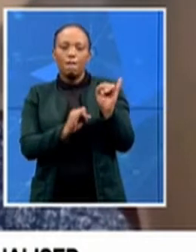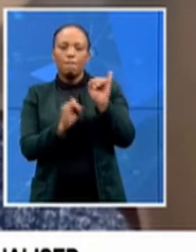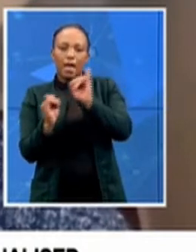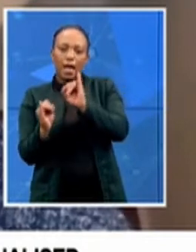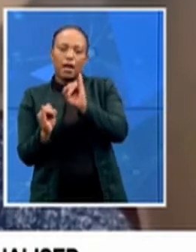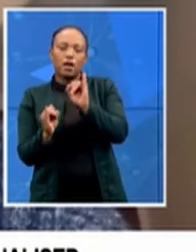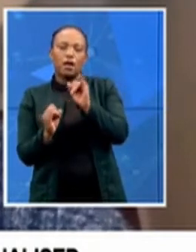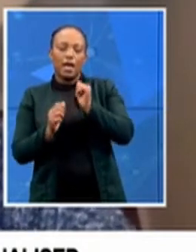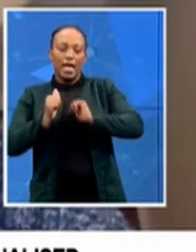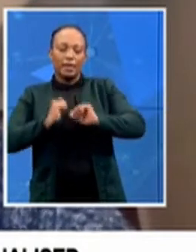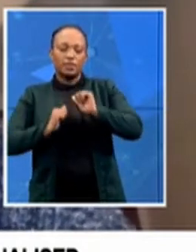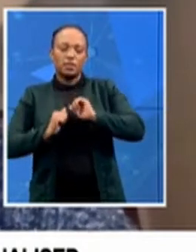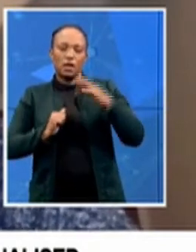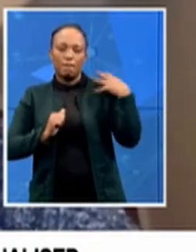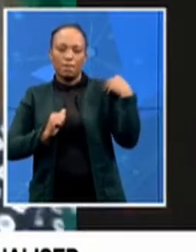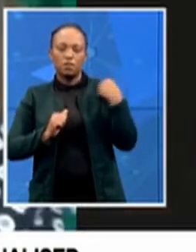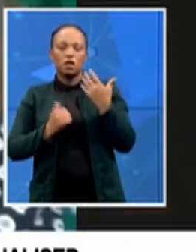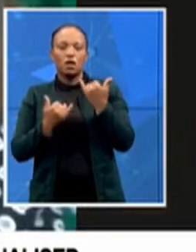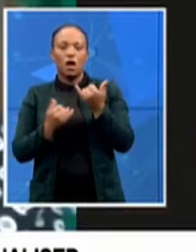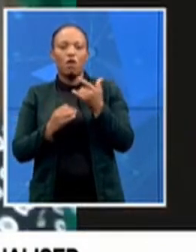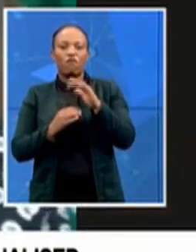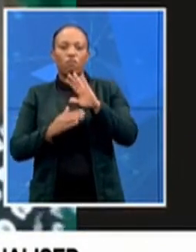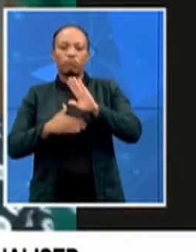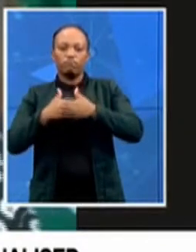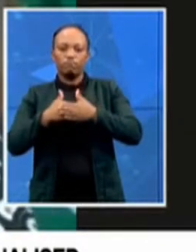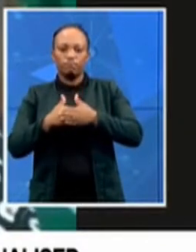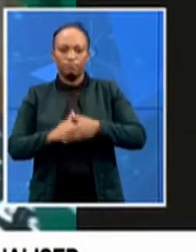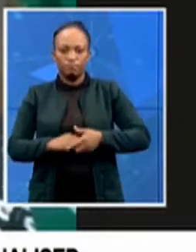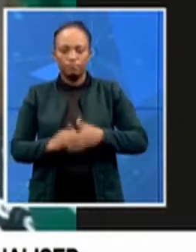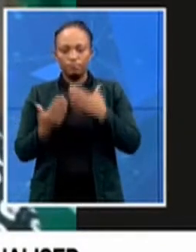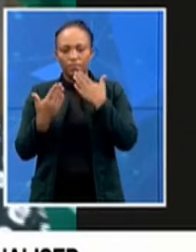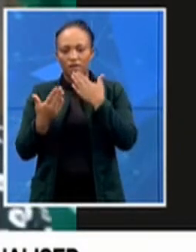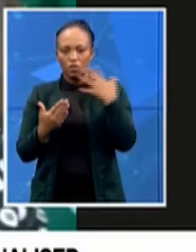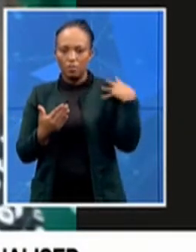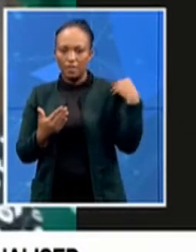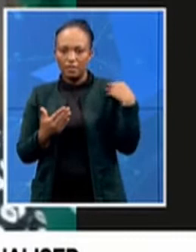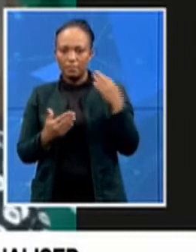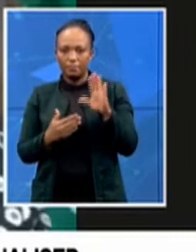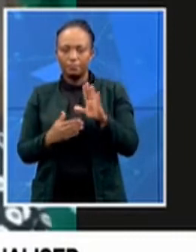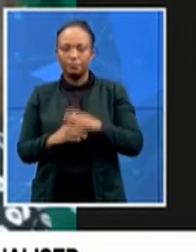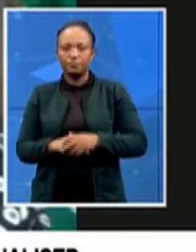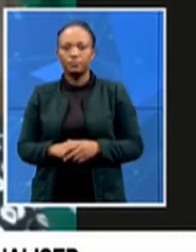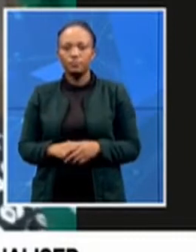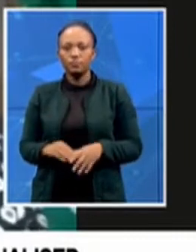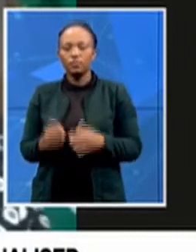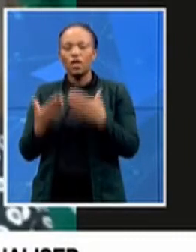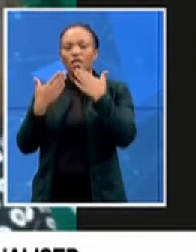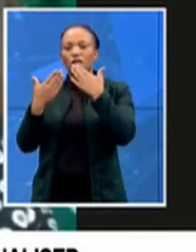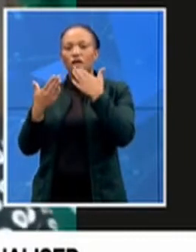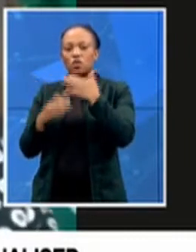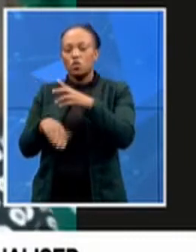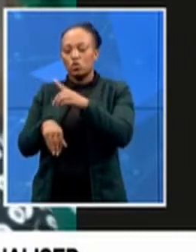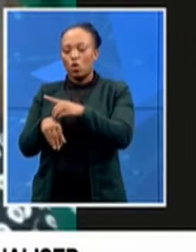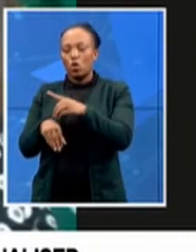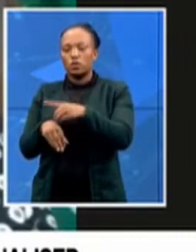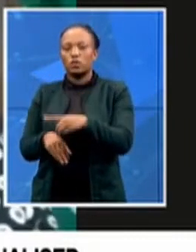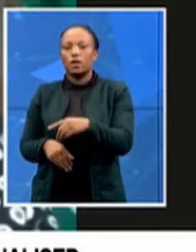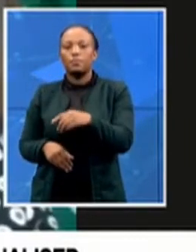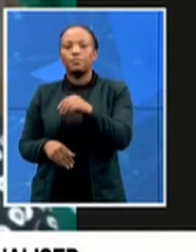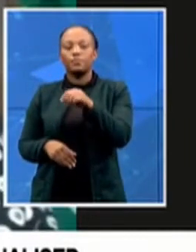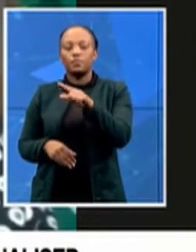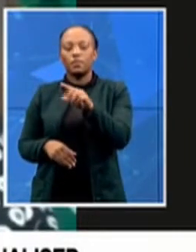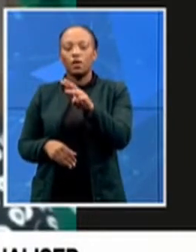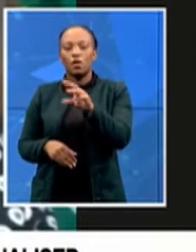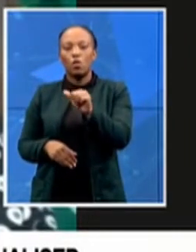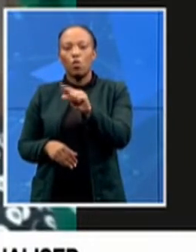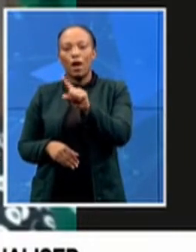Thank you, Minister. Thank you very much, Dr. Lwazi. Let me take this opportunity to thank all our panelists, our